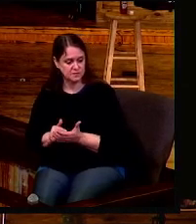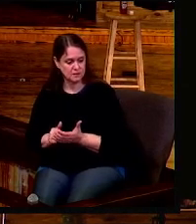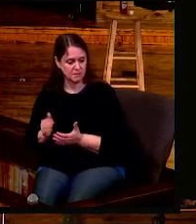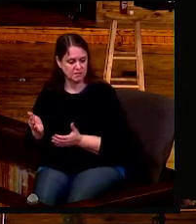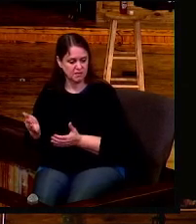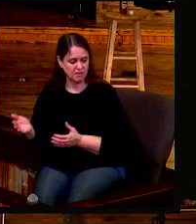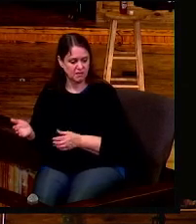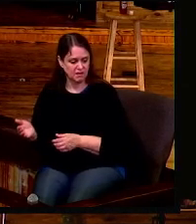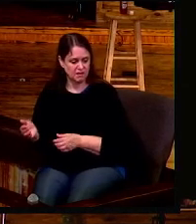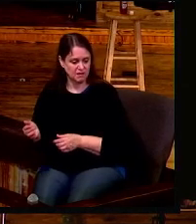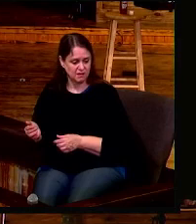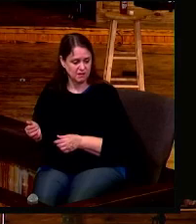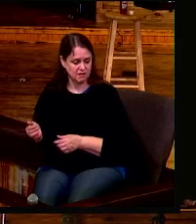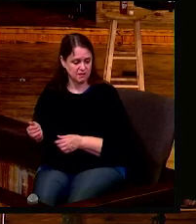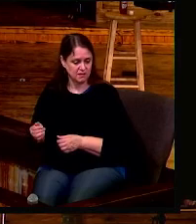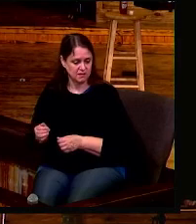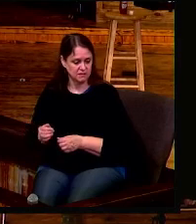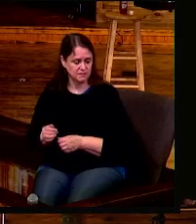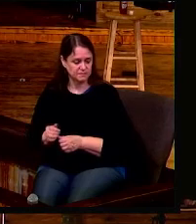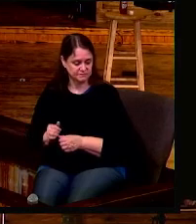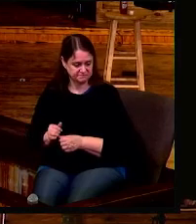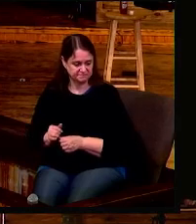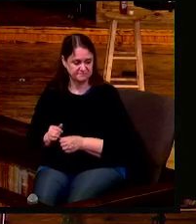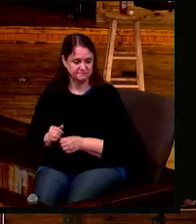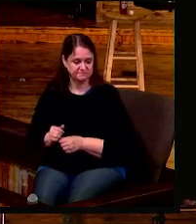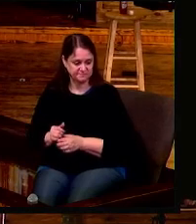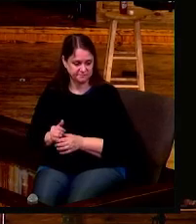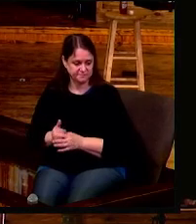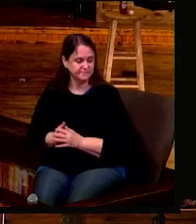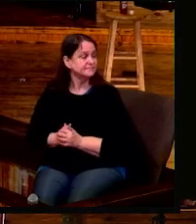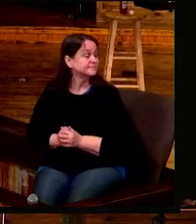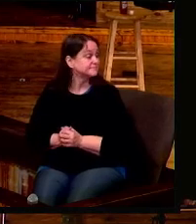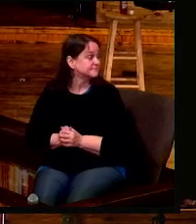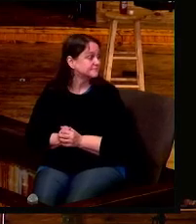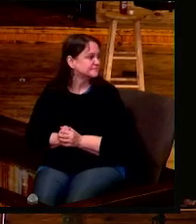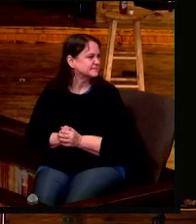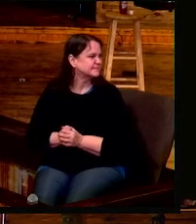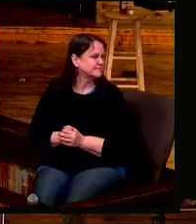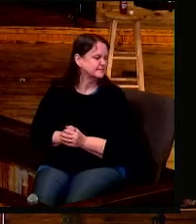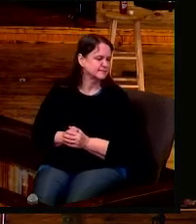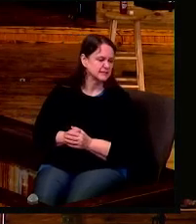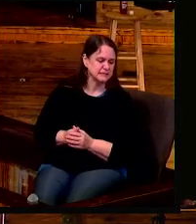And once he understood that, he went out and he scraped the profane sticker off of his truck.